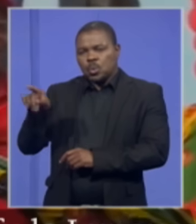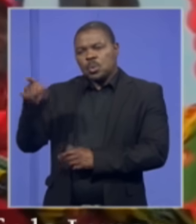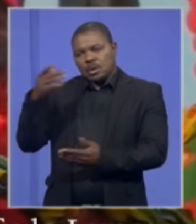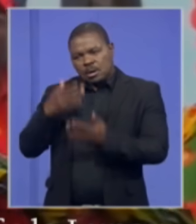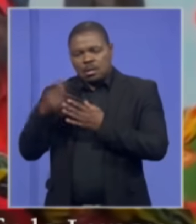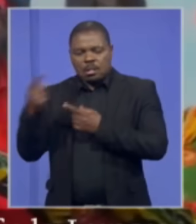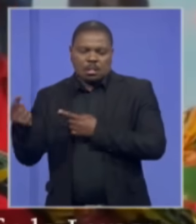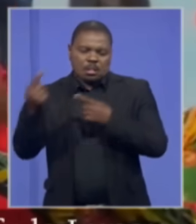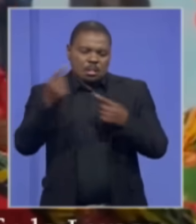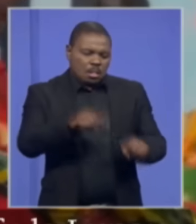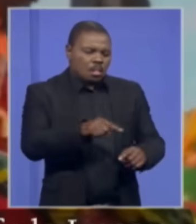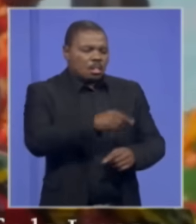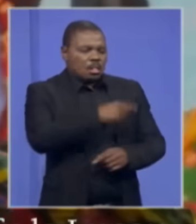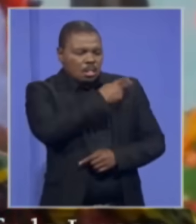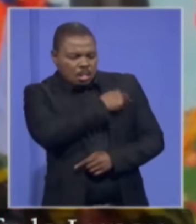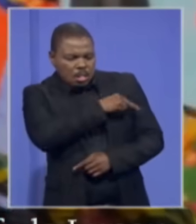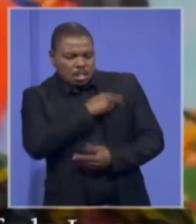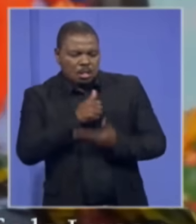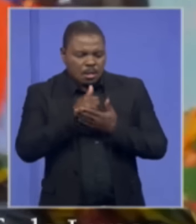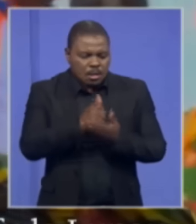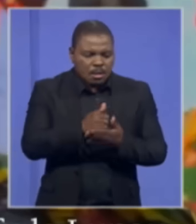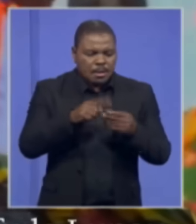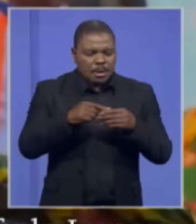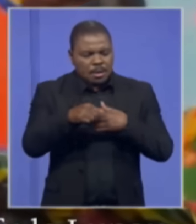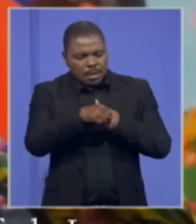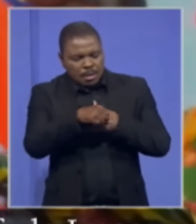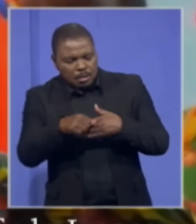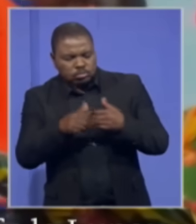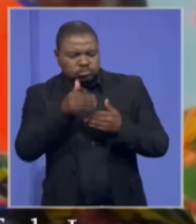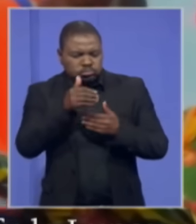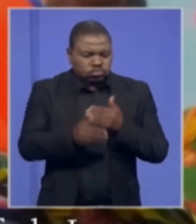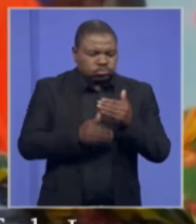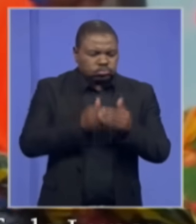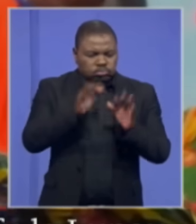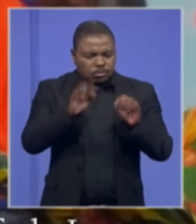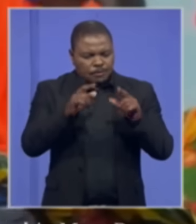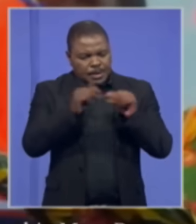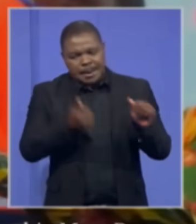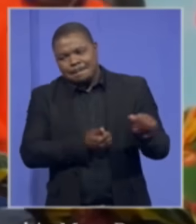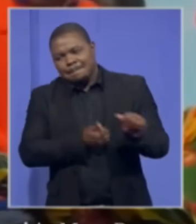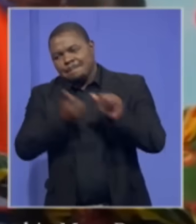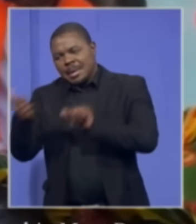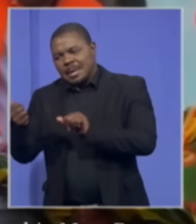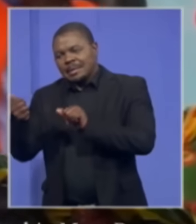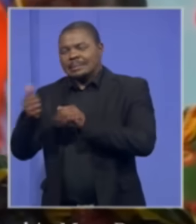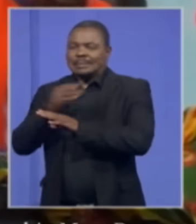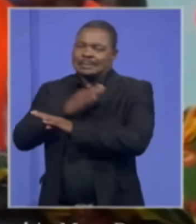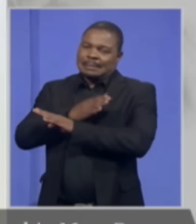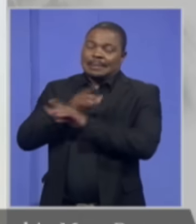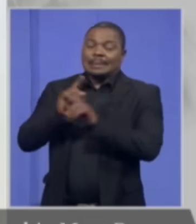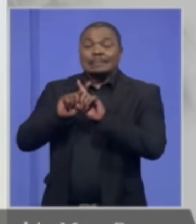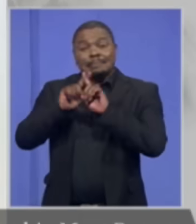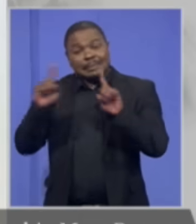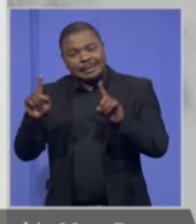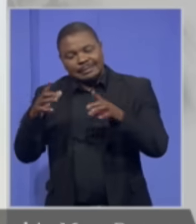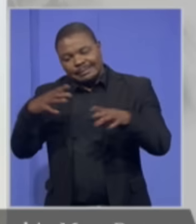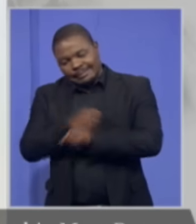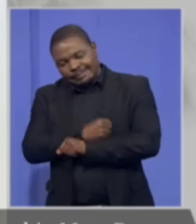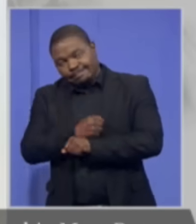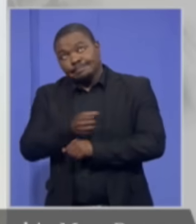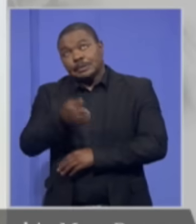medical checkups and indeed his operations if need be and return to Zambia. But God